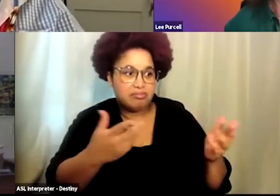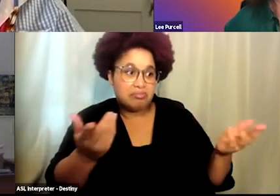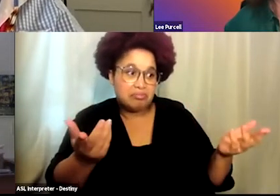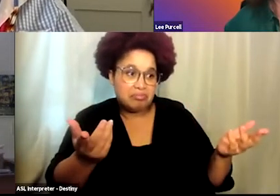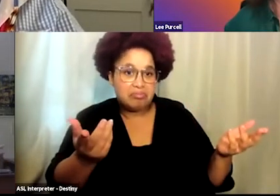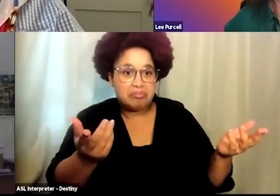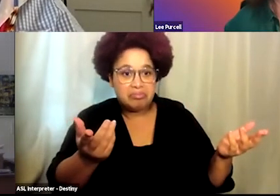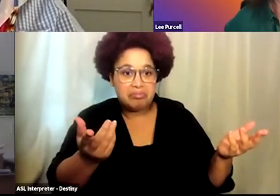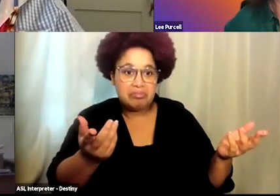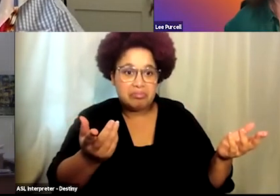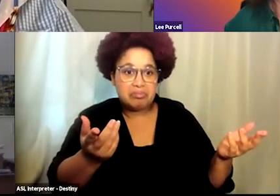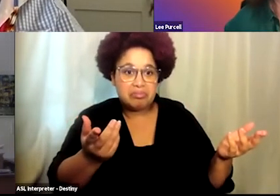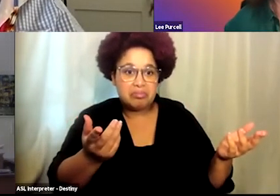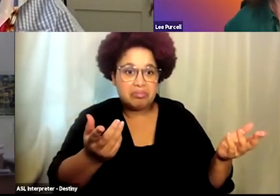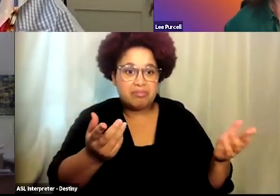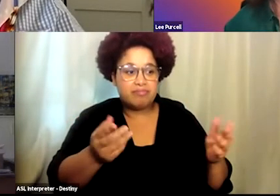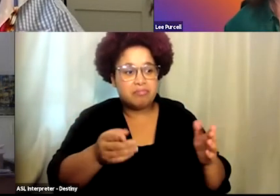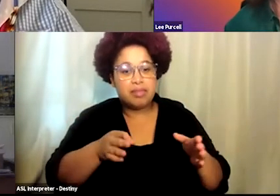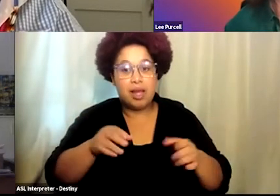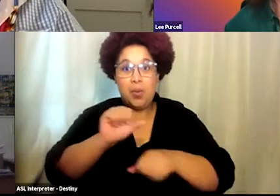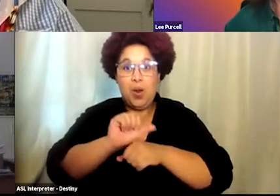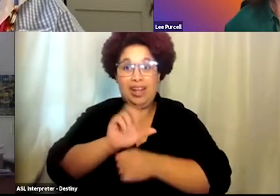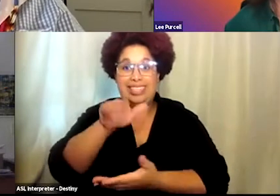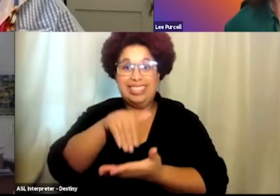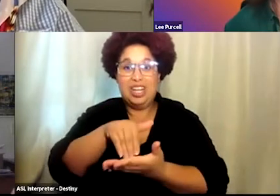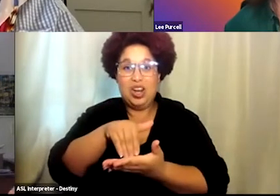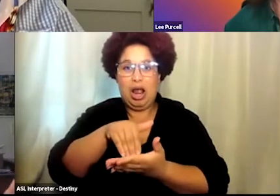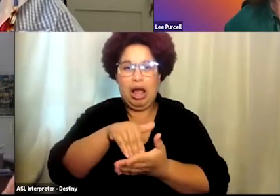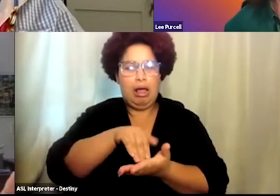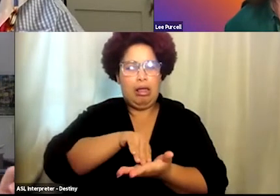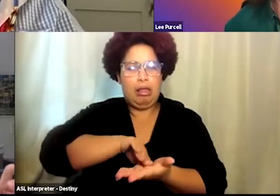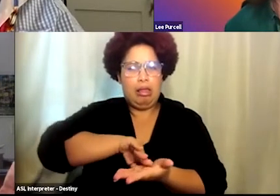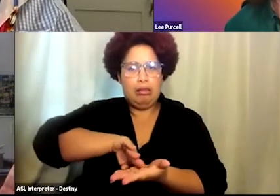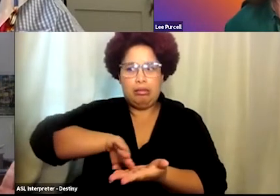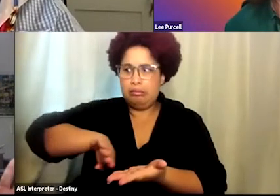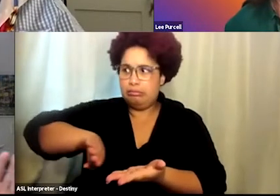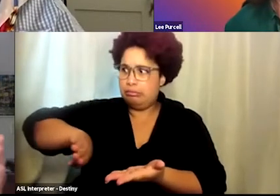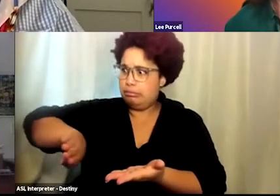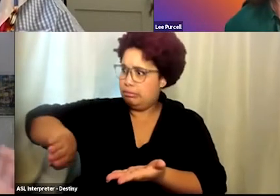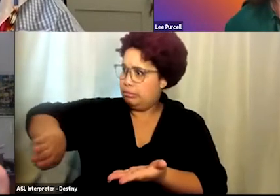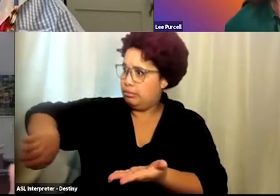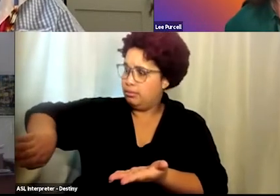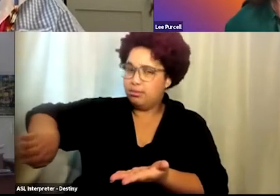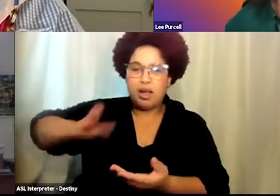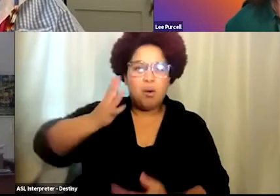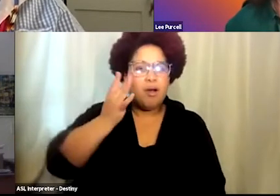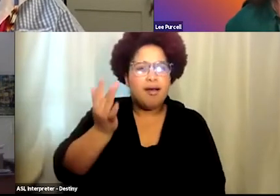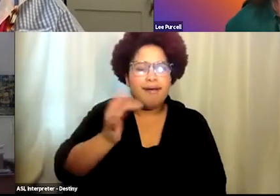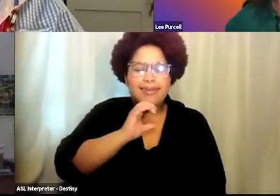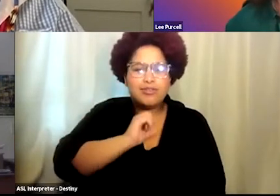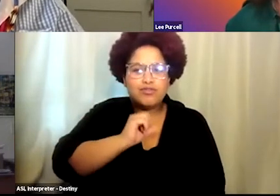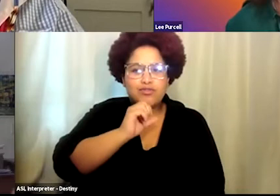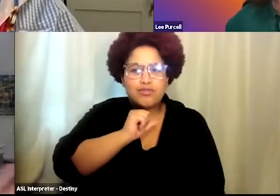be moving to the sidelines because that age says